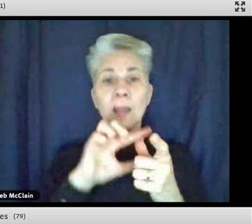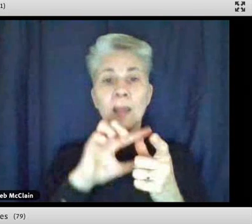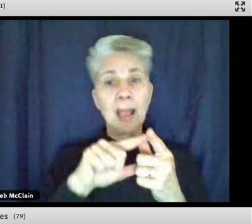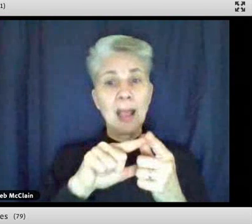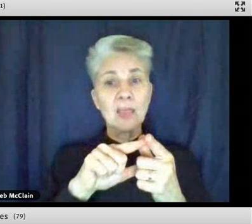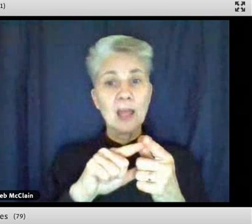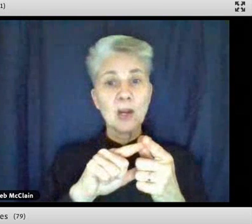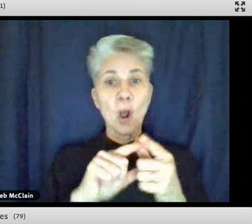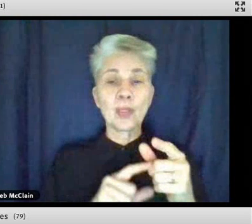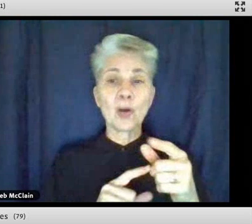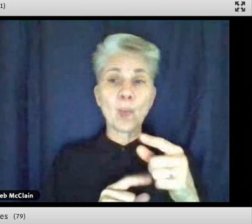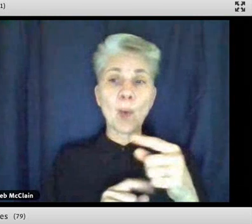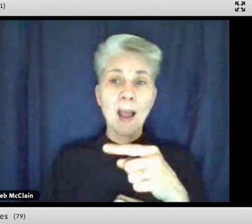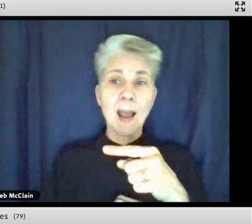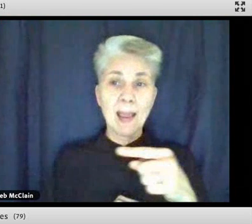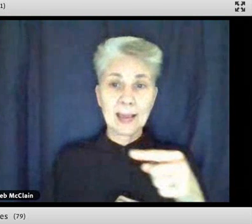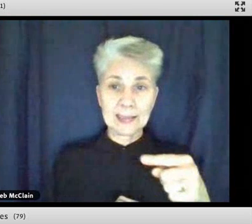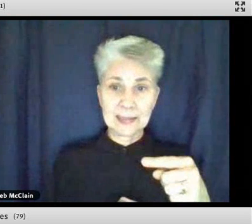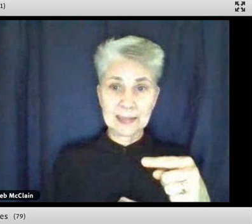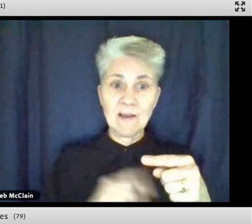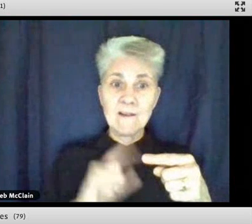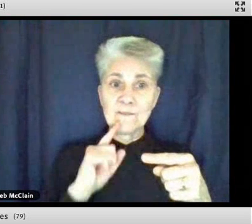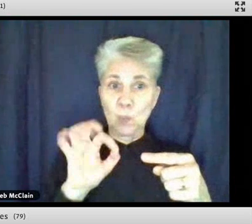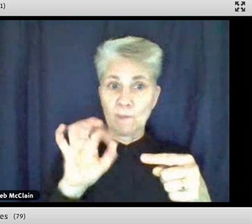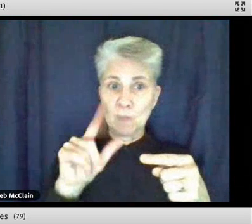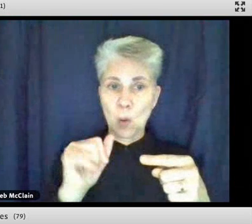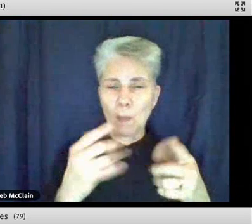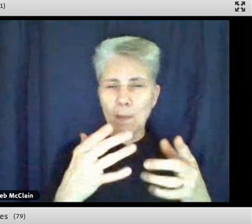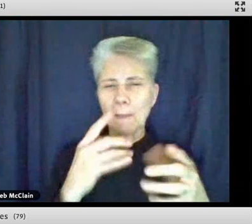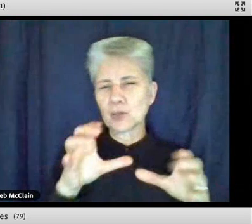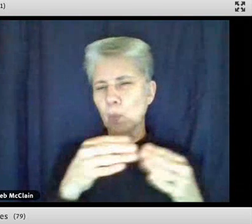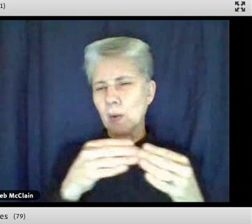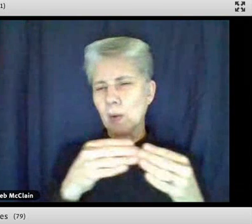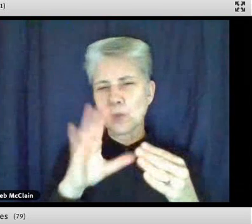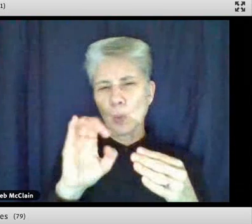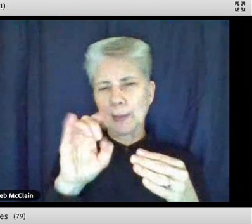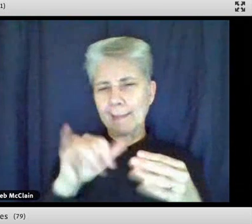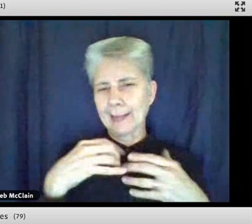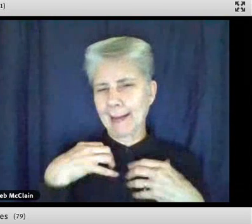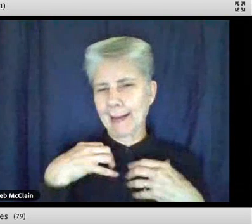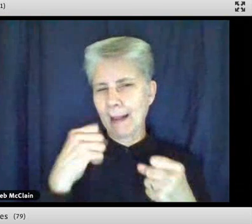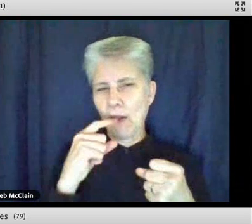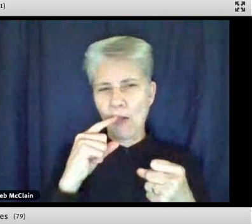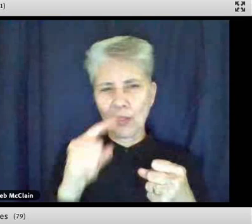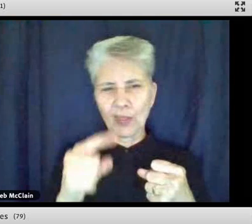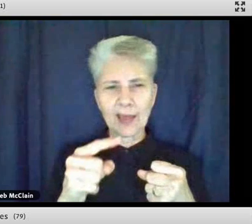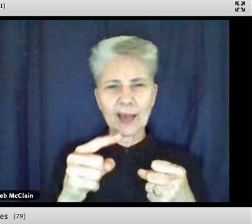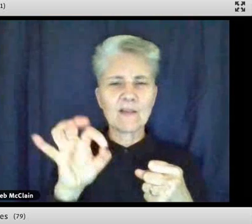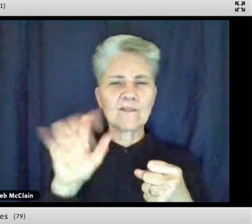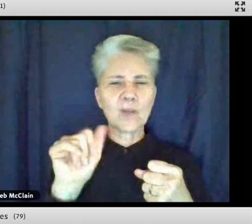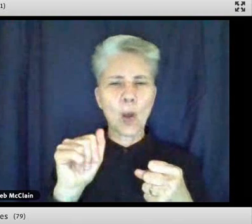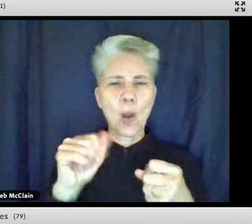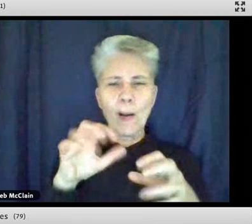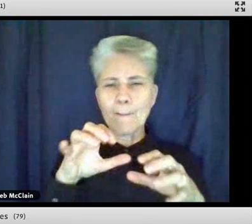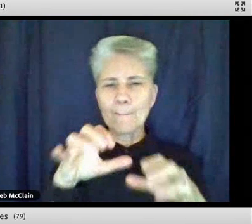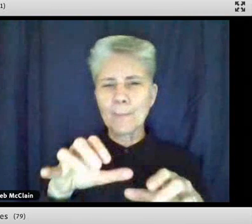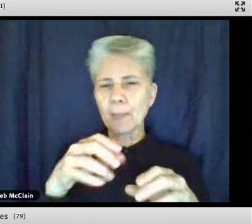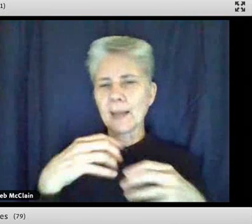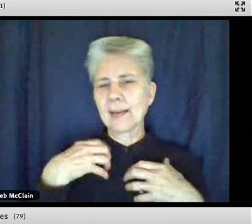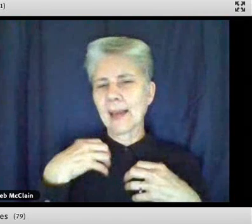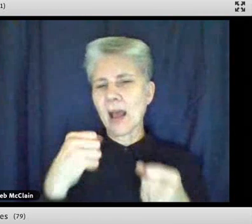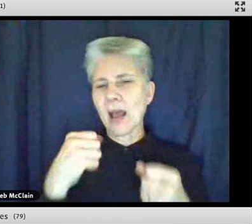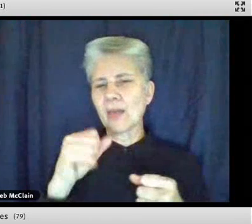probably do whatever your county health is, your Florida Public Health, the CDC for Florida, which I thought was great. And you